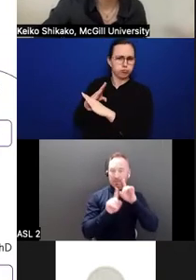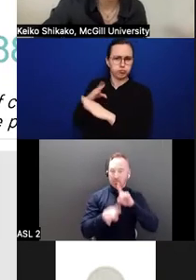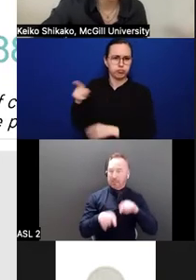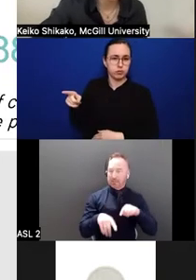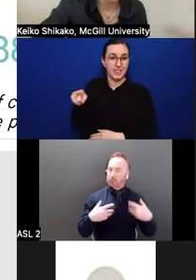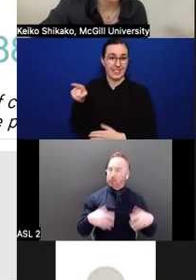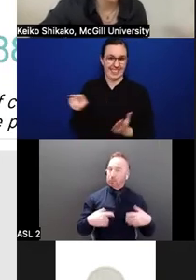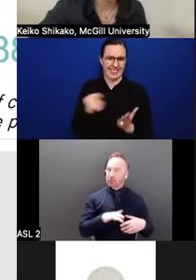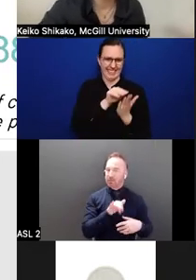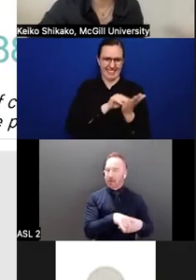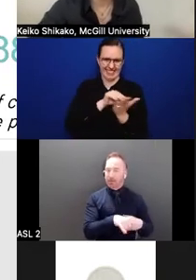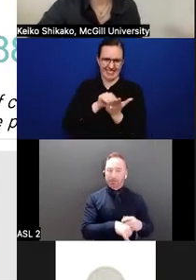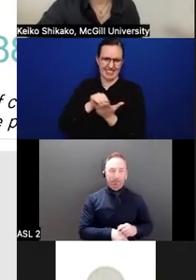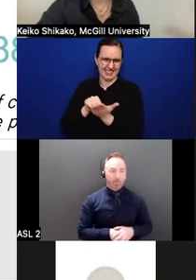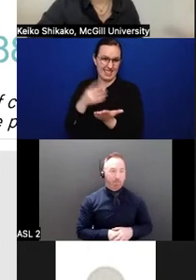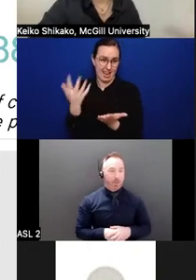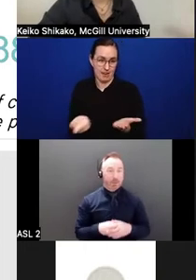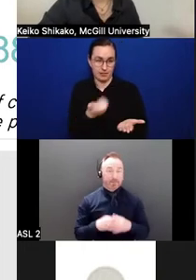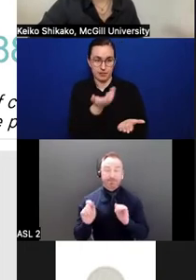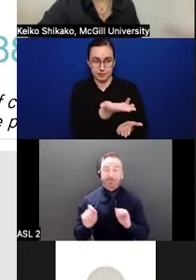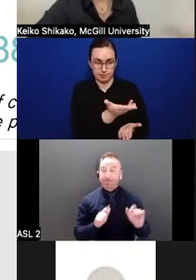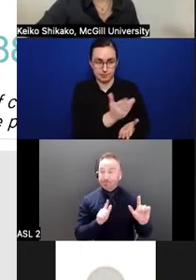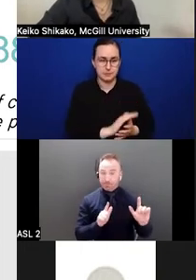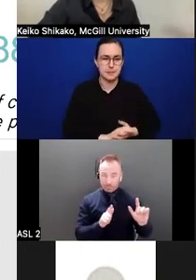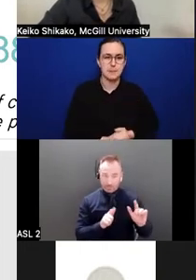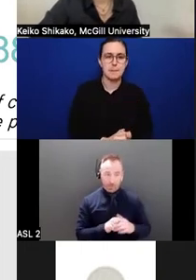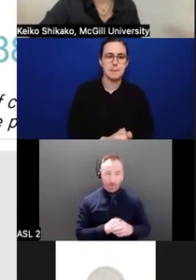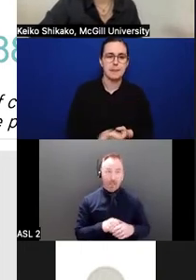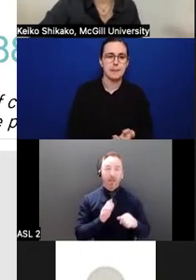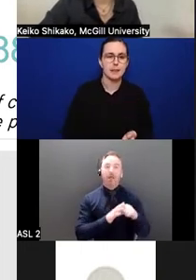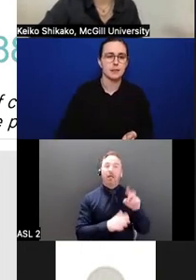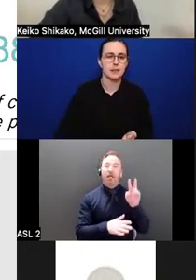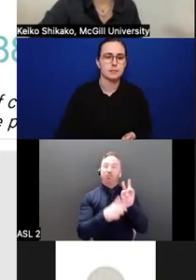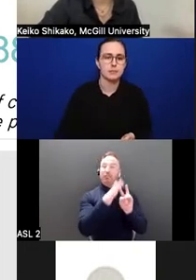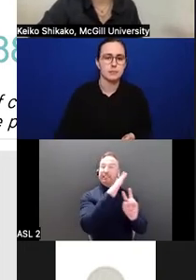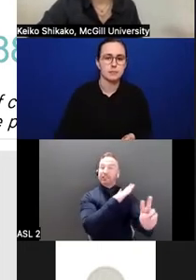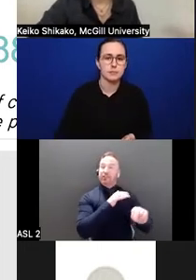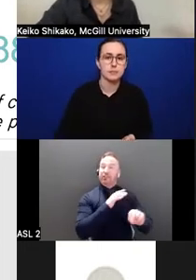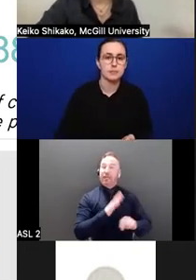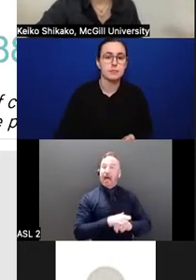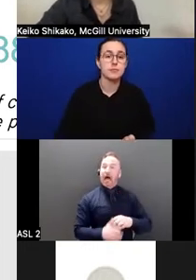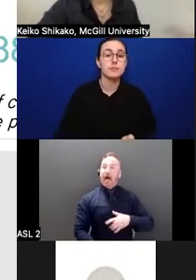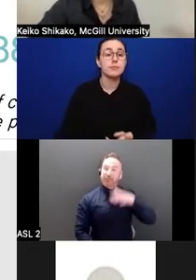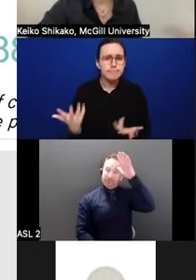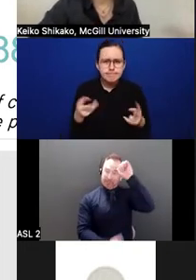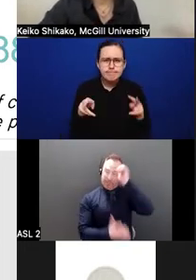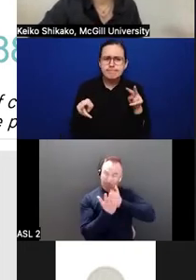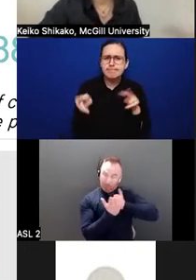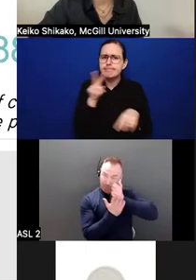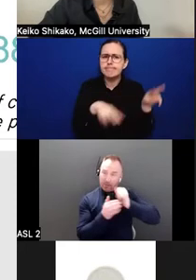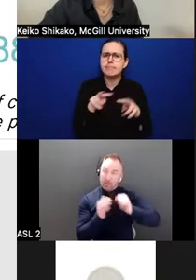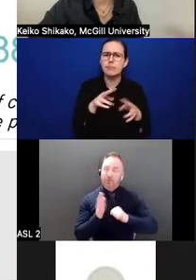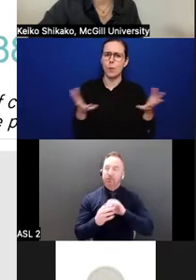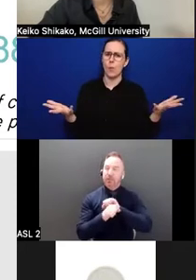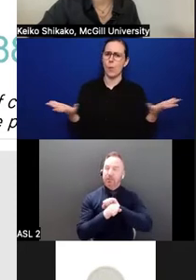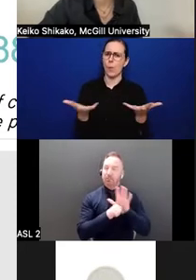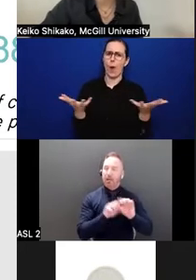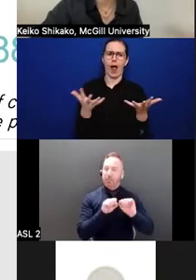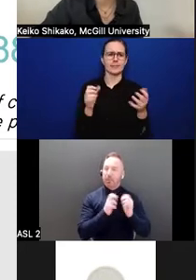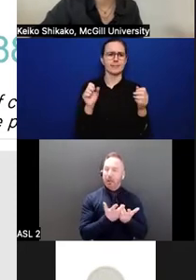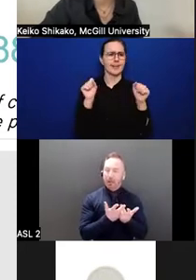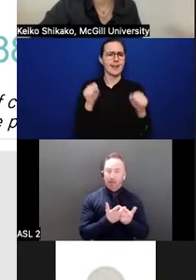This was also, we also looked into predictors of resilience during the pandemic, and we saw that